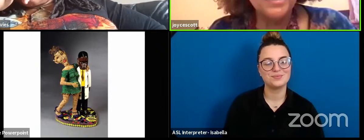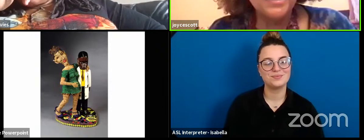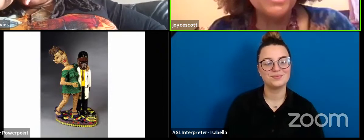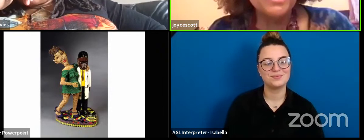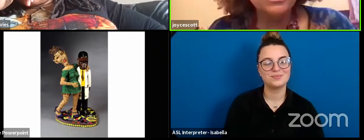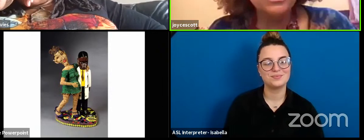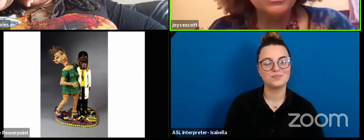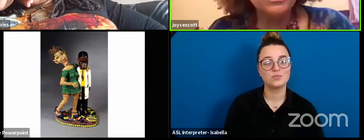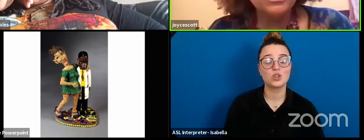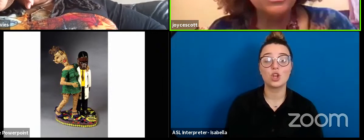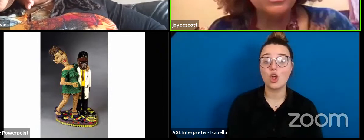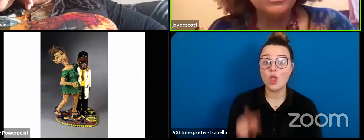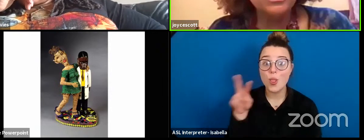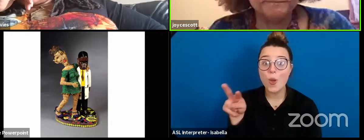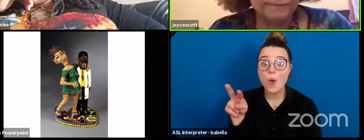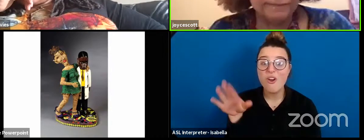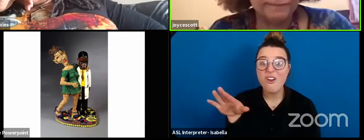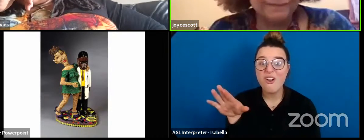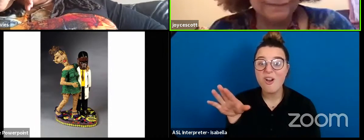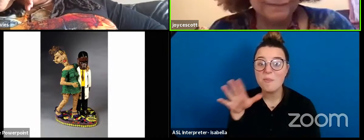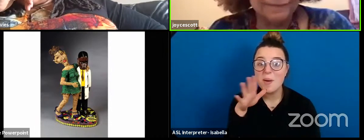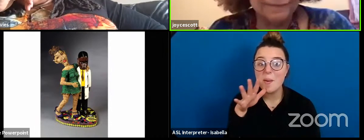Look, Mom, a doc.